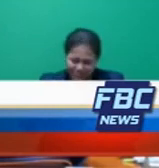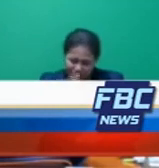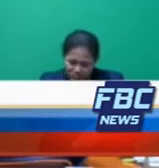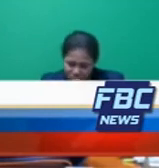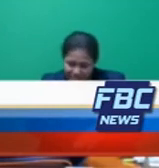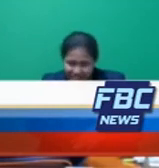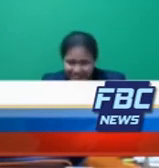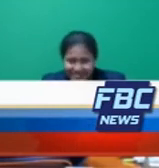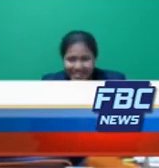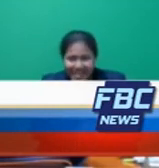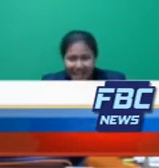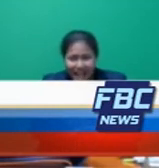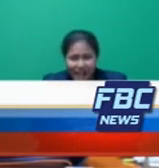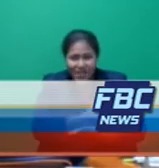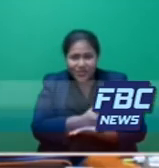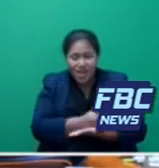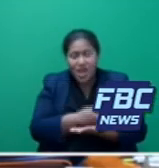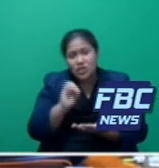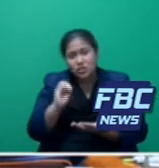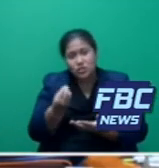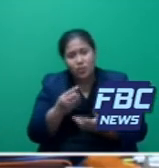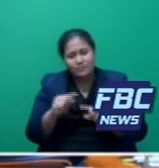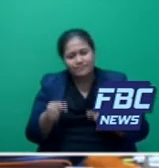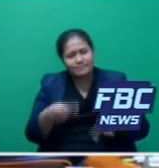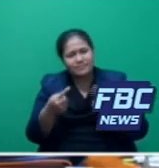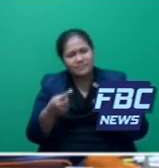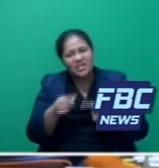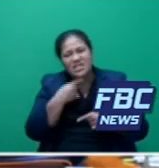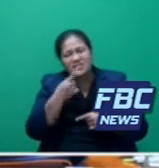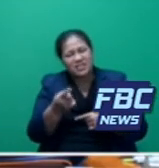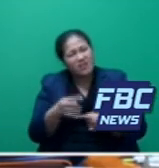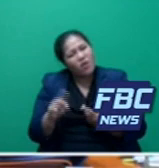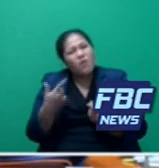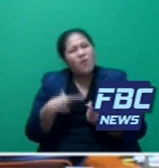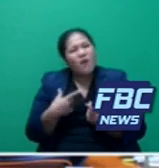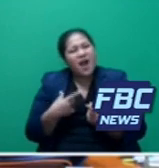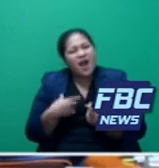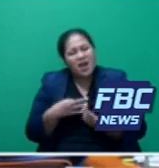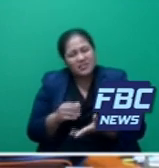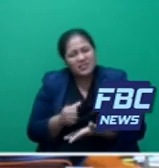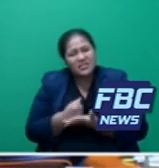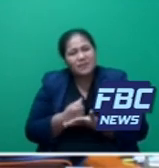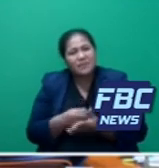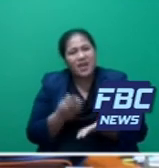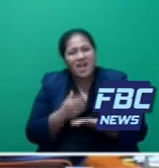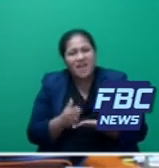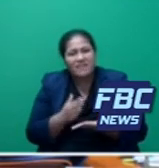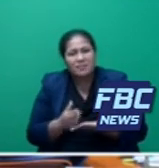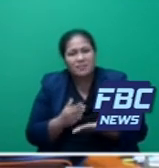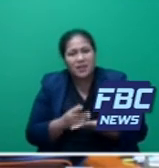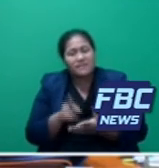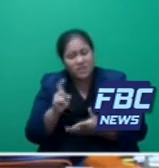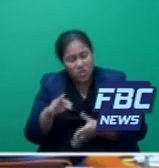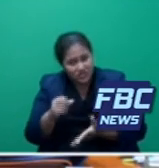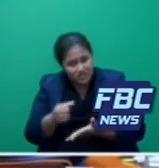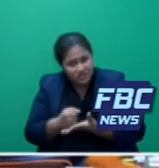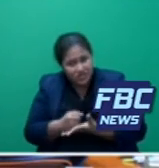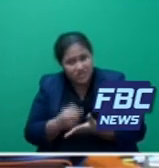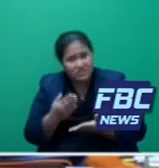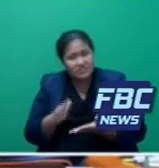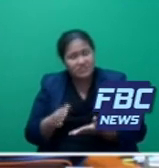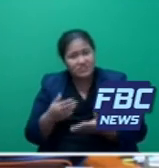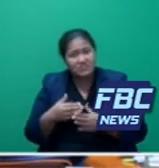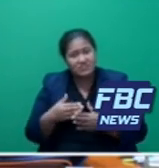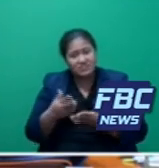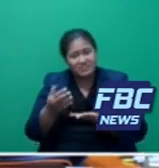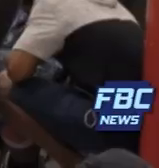very important. The argument being, what's the point of preserving your FNPF? Even if it's a preserved account, you're going to lose the roof